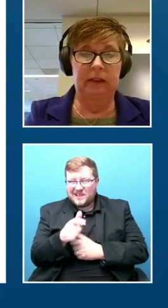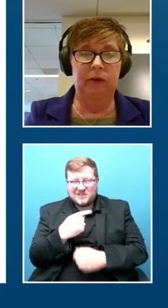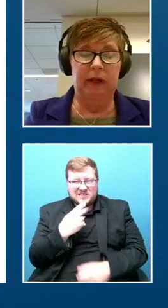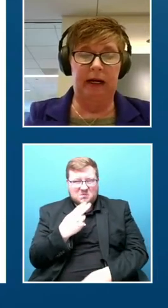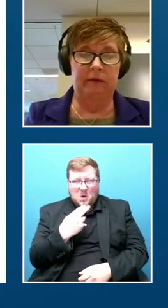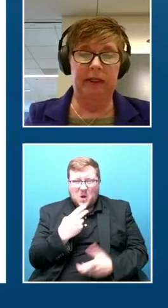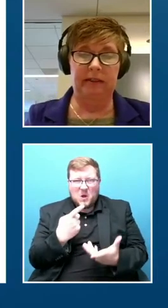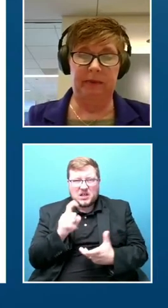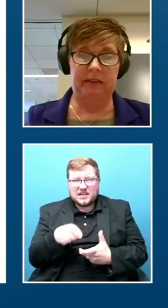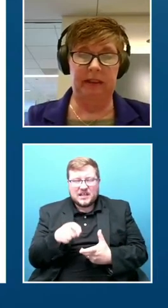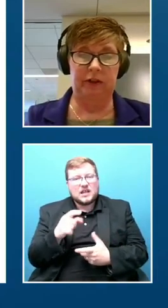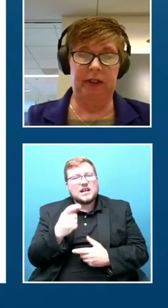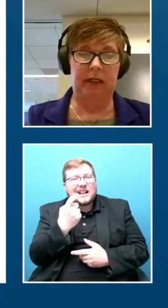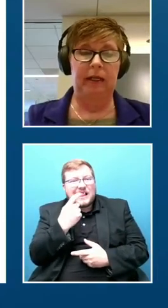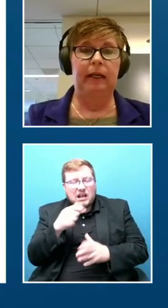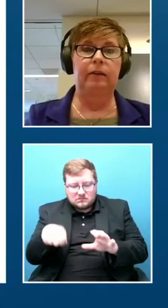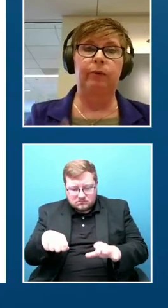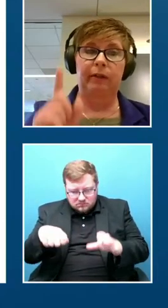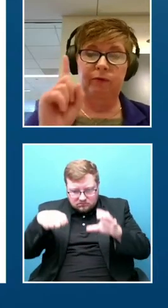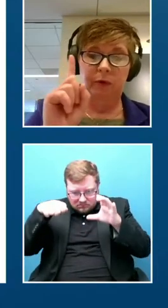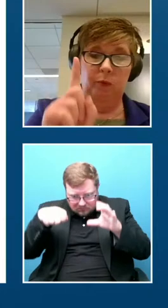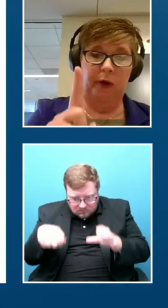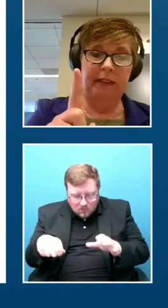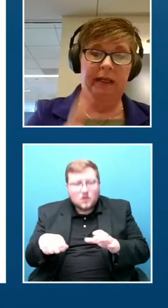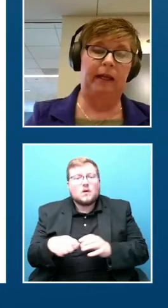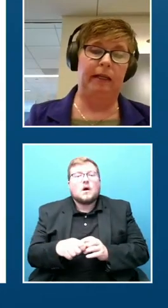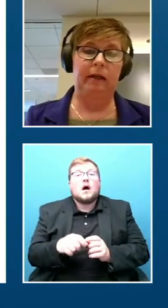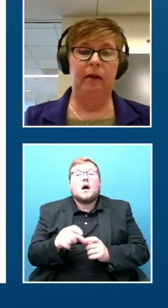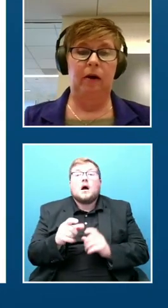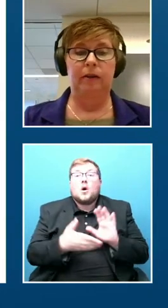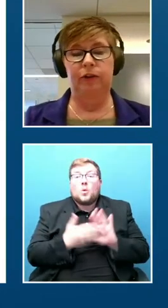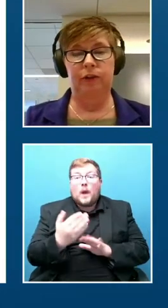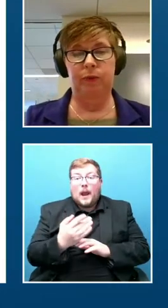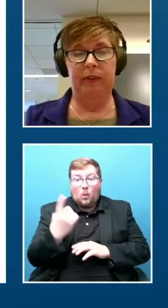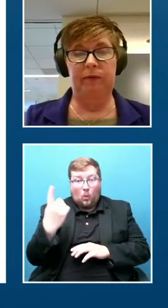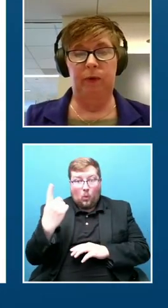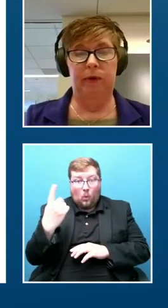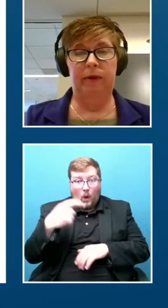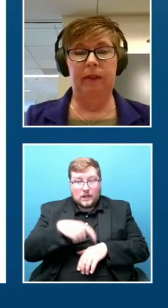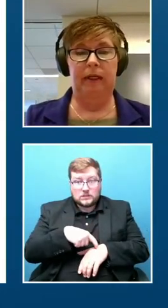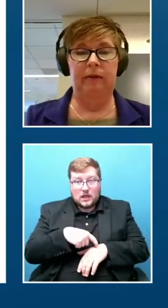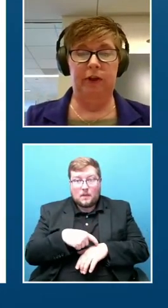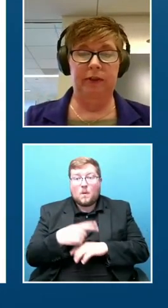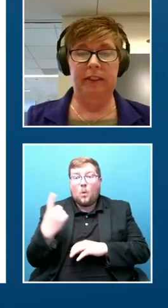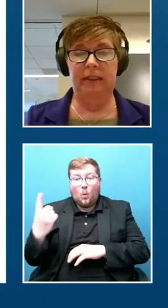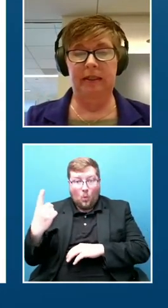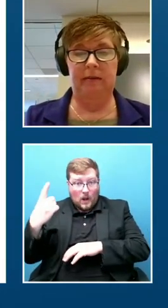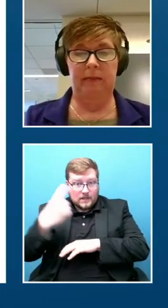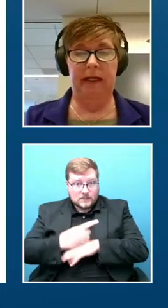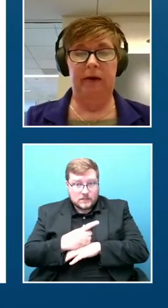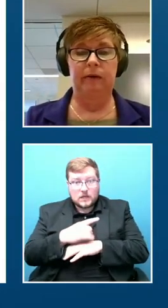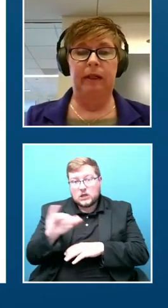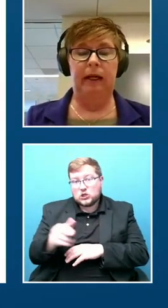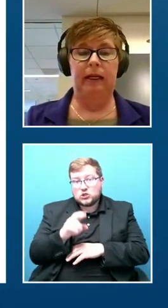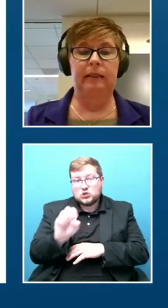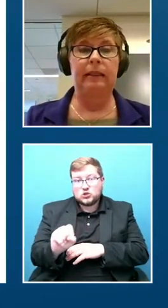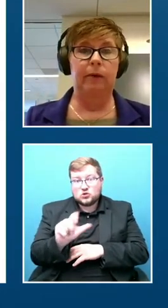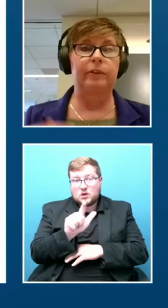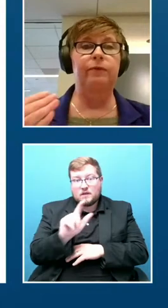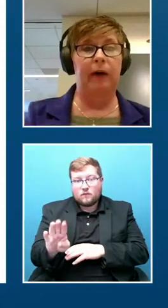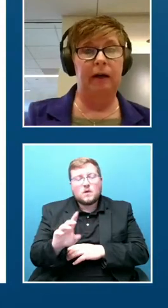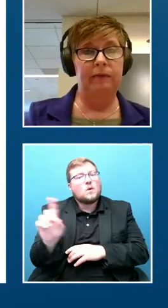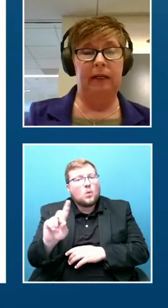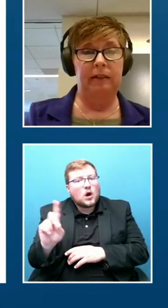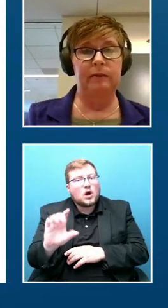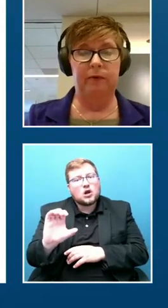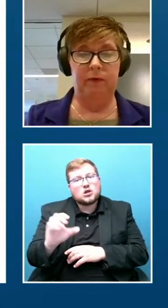the legal advertisement section. It ran for one day on June 24th in the Charleston Gazette Mail, and that